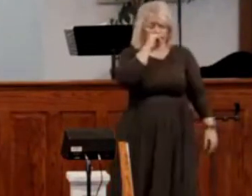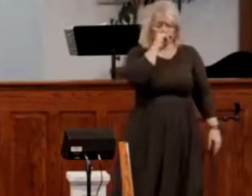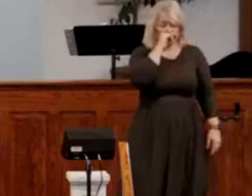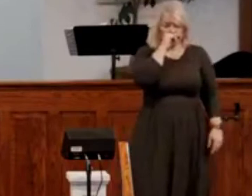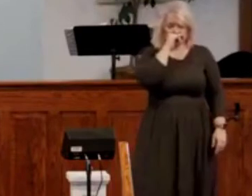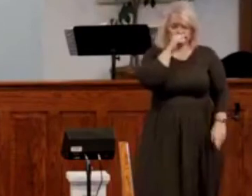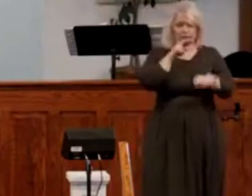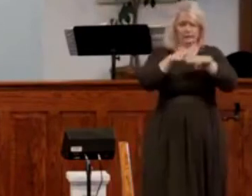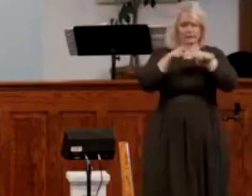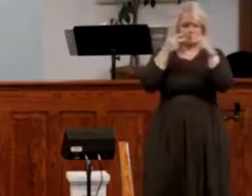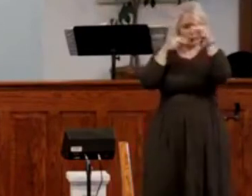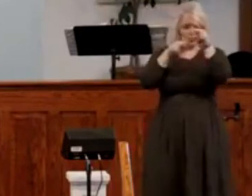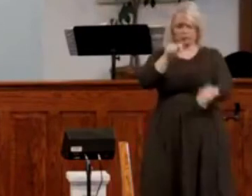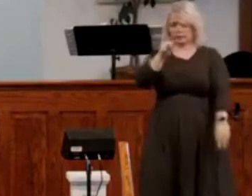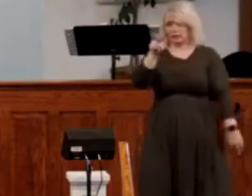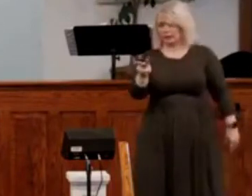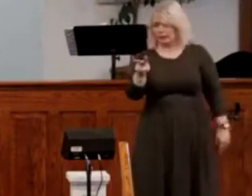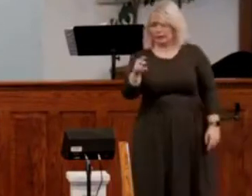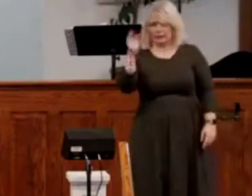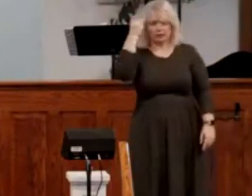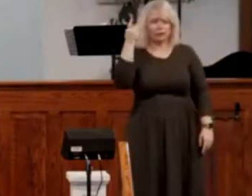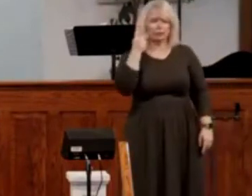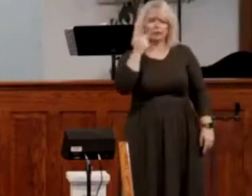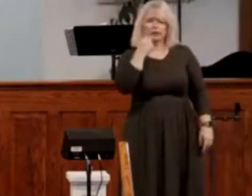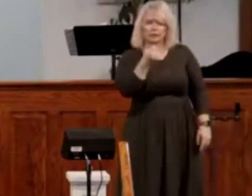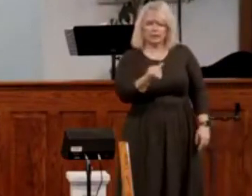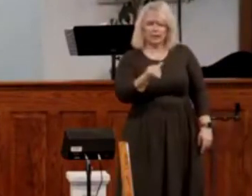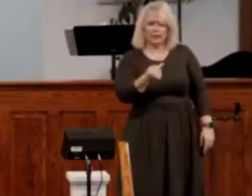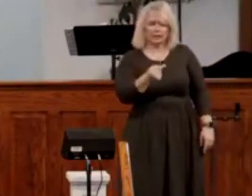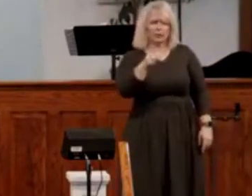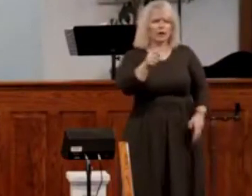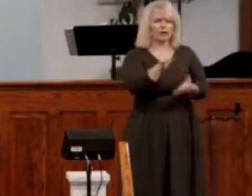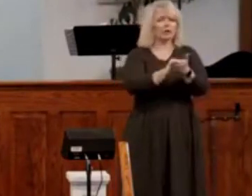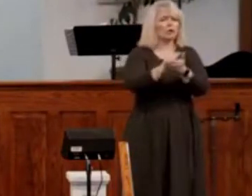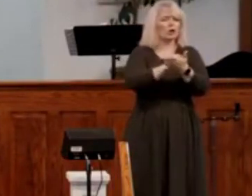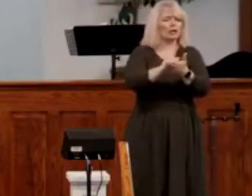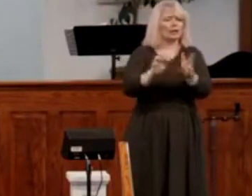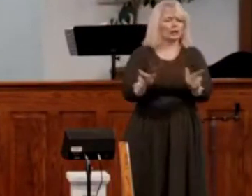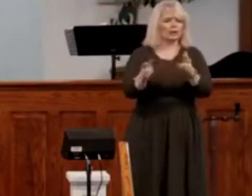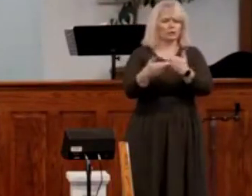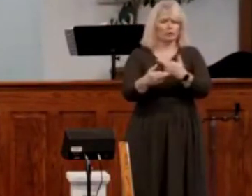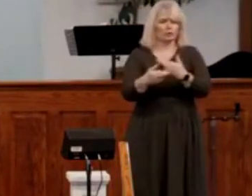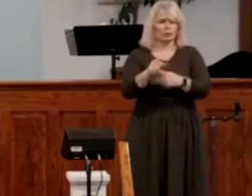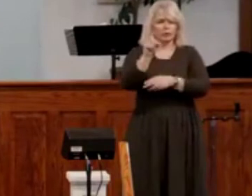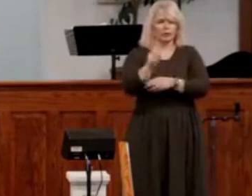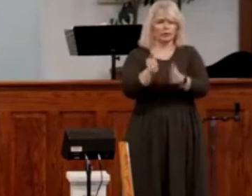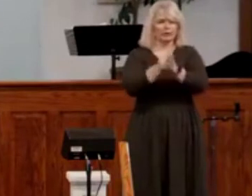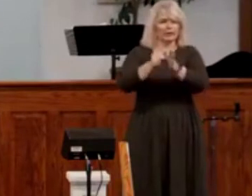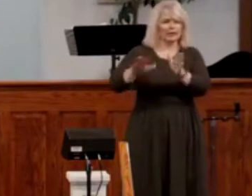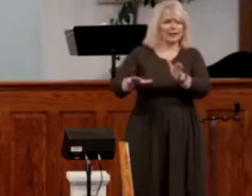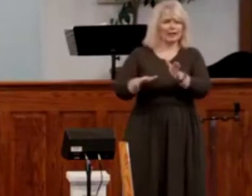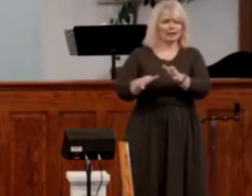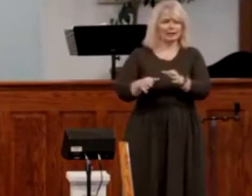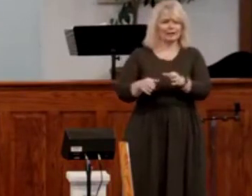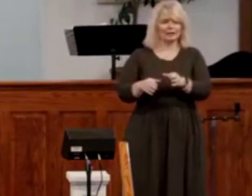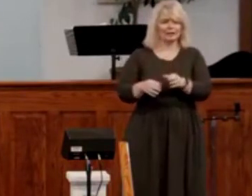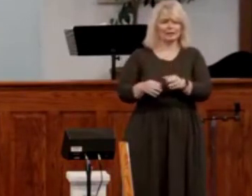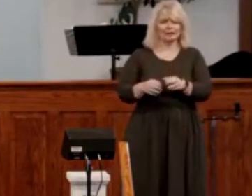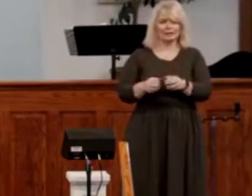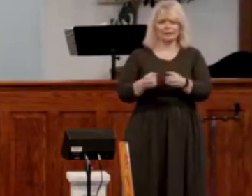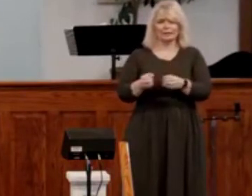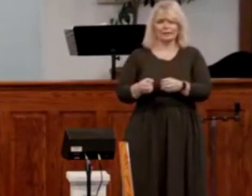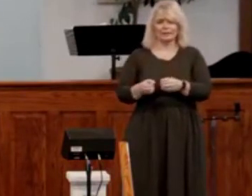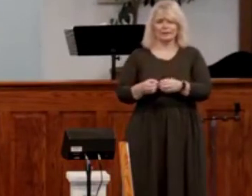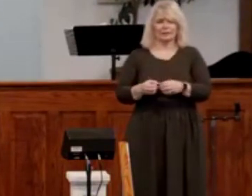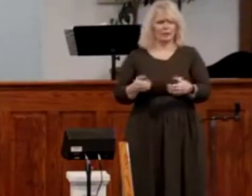been sitting watching TV and your parent says, hey, while you're cleaning your room, you need to take out the trash? You're like, I'm not cleaning my